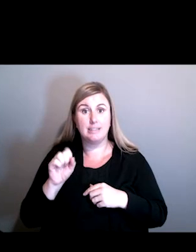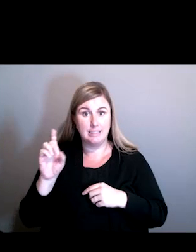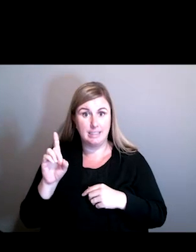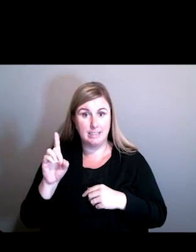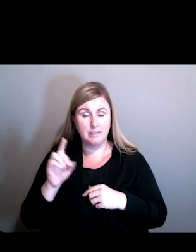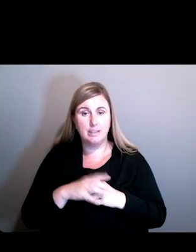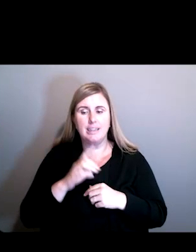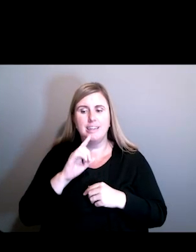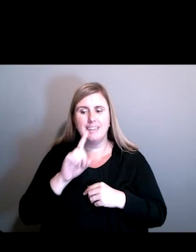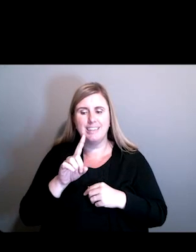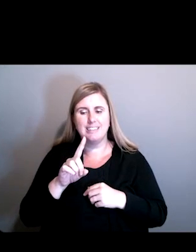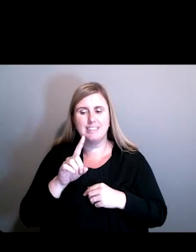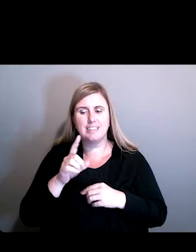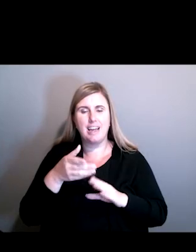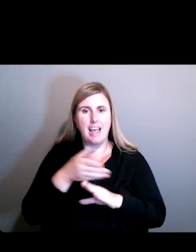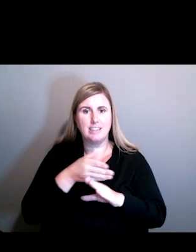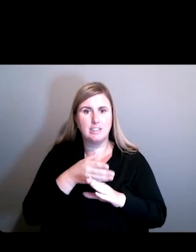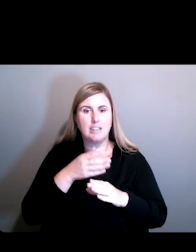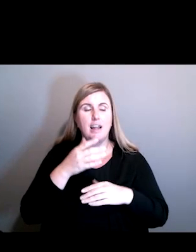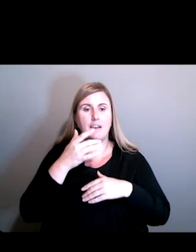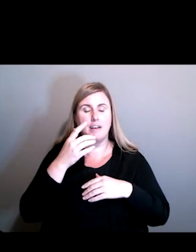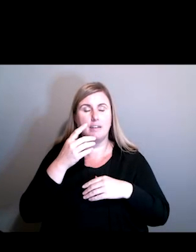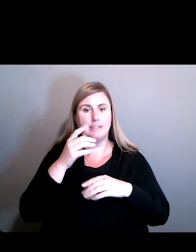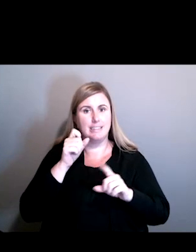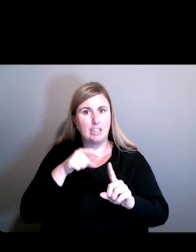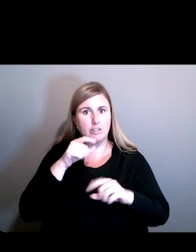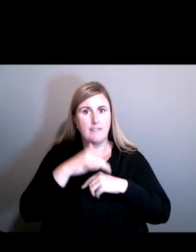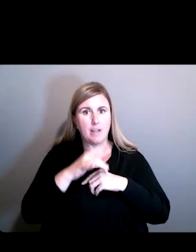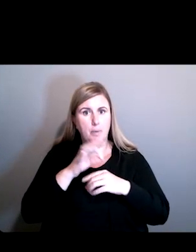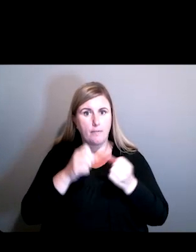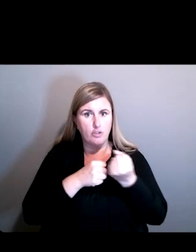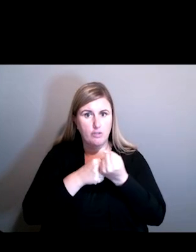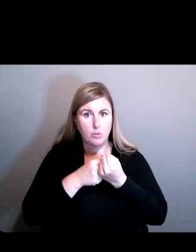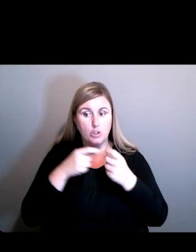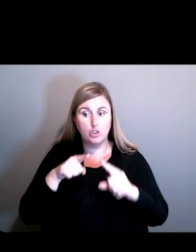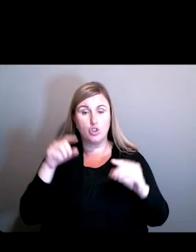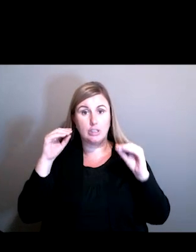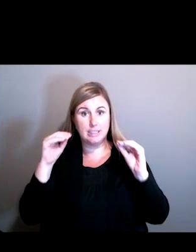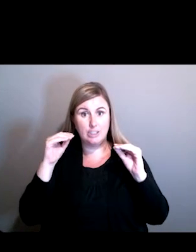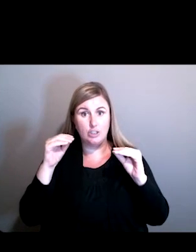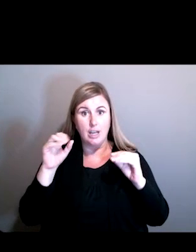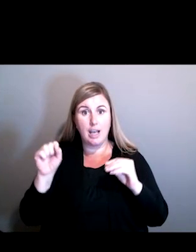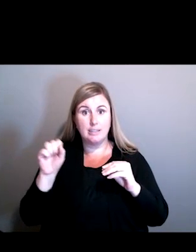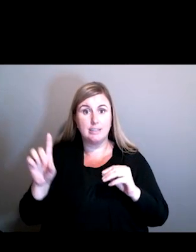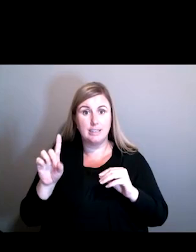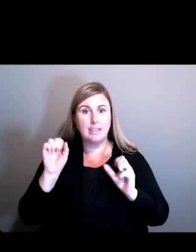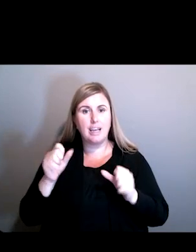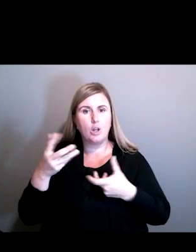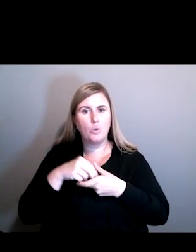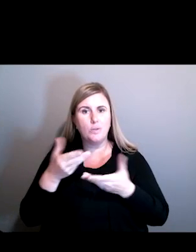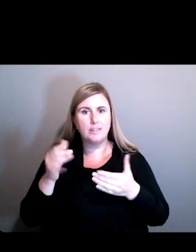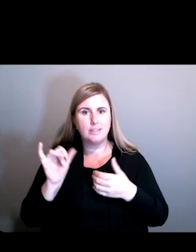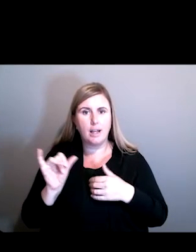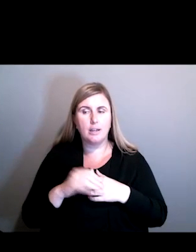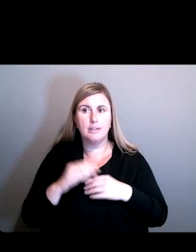stimulus, or SD, is an antecedent that signals the availability of reinforcement. And during teaching, SDs